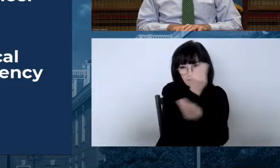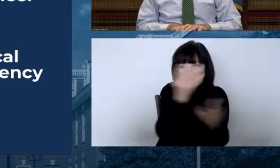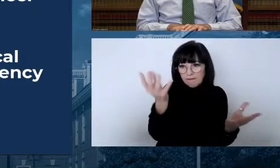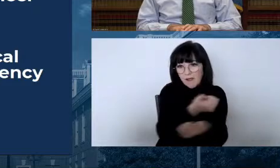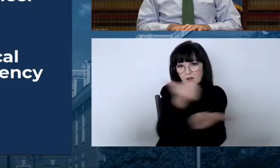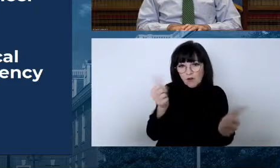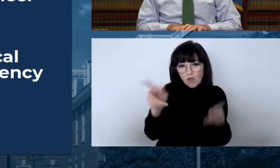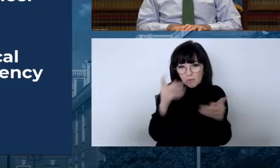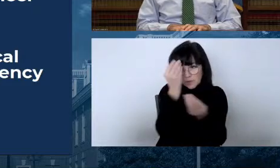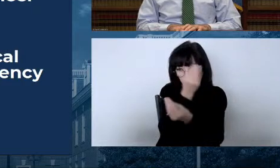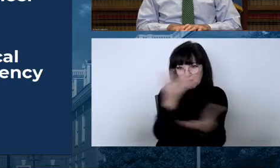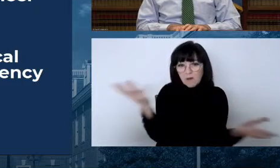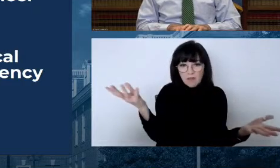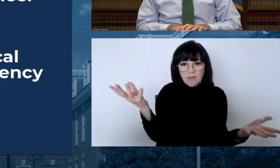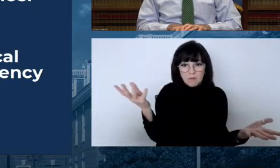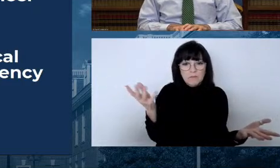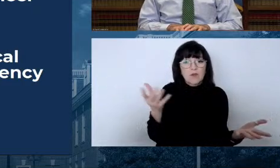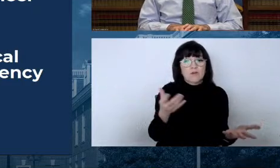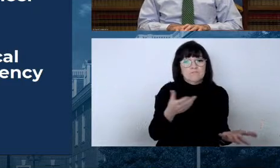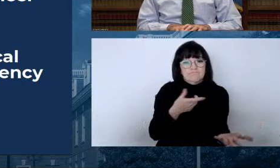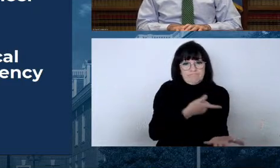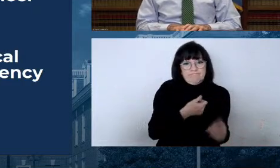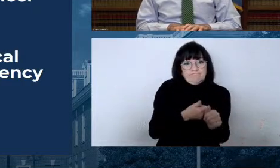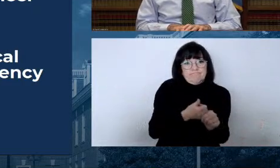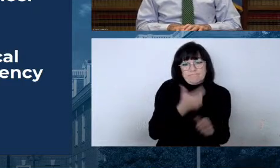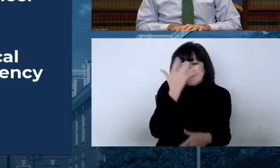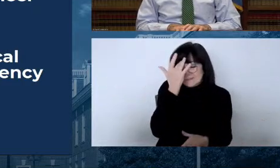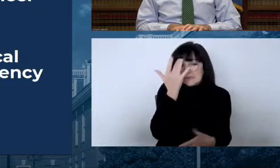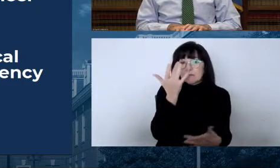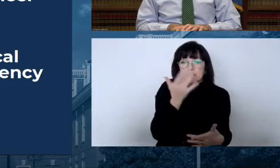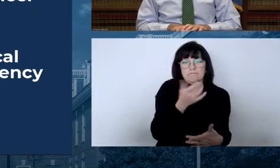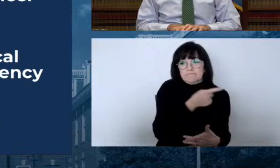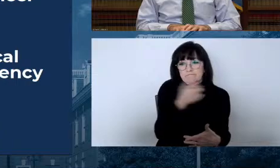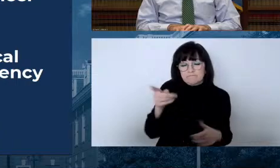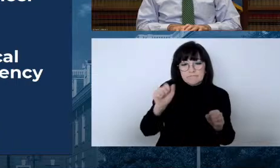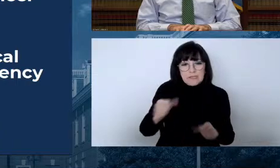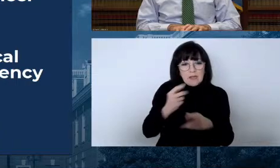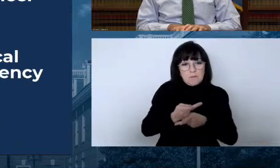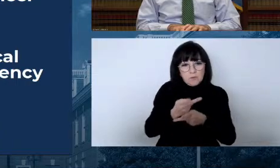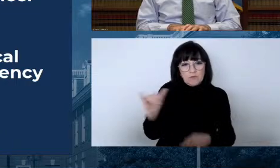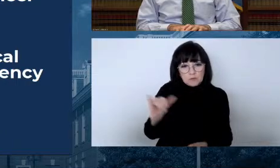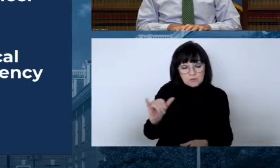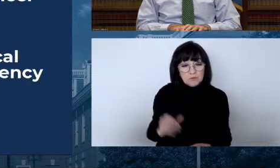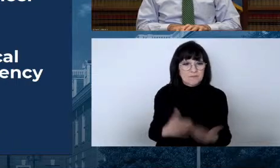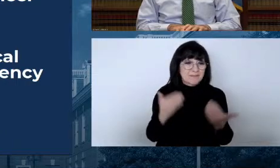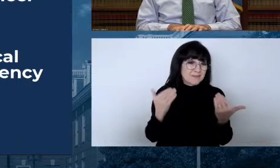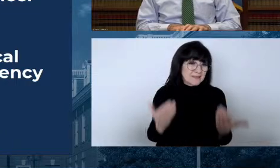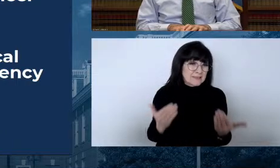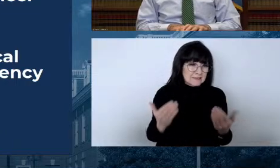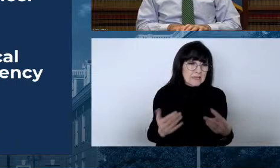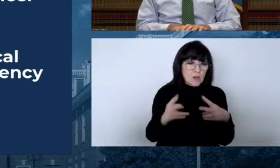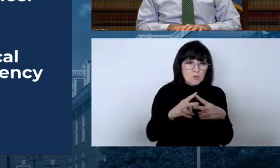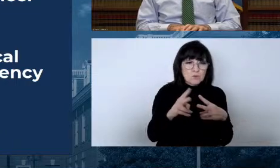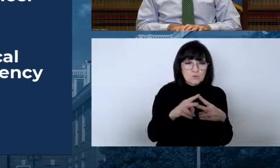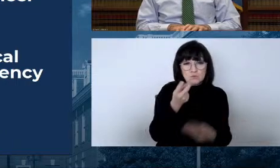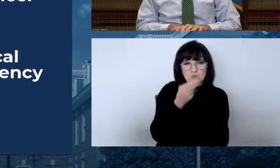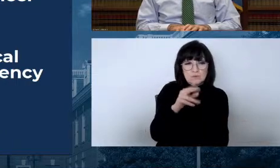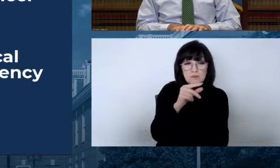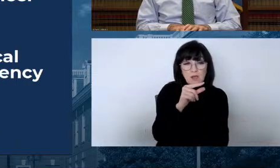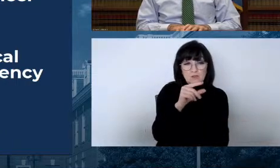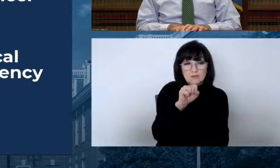lower mid part of our state and lower part of our state, so that to share with us what they're seeing in their